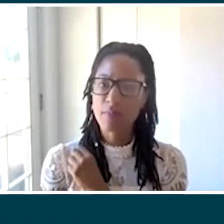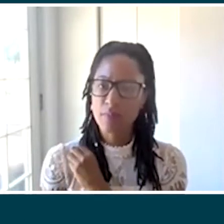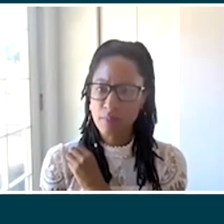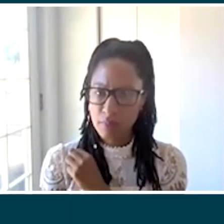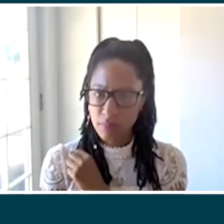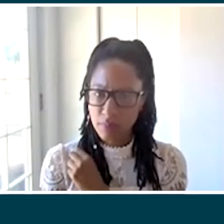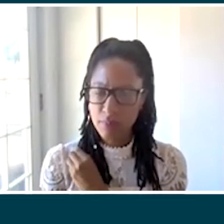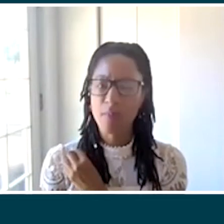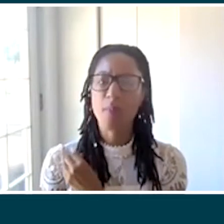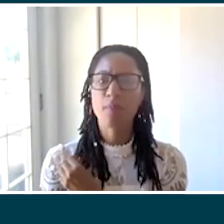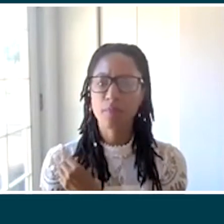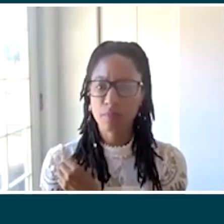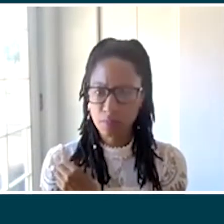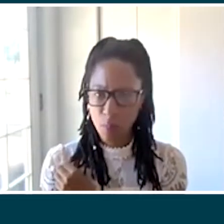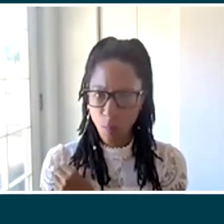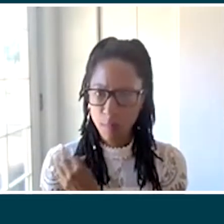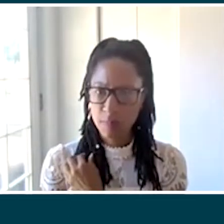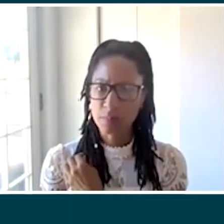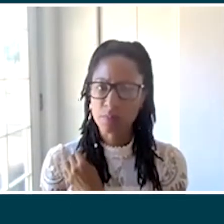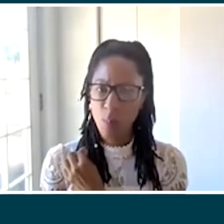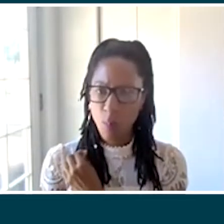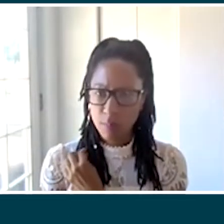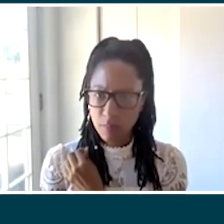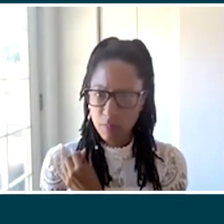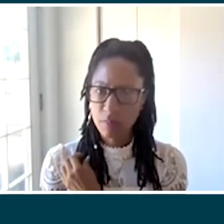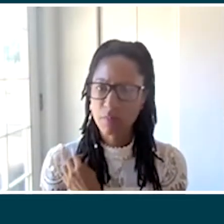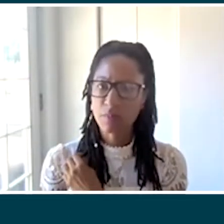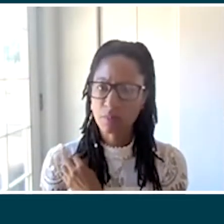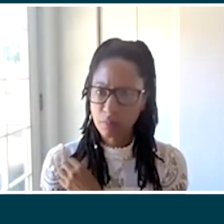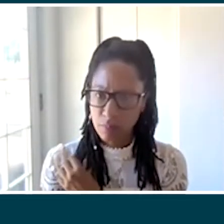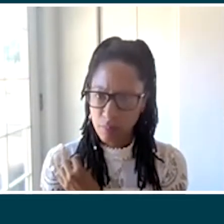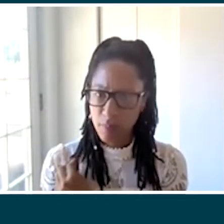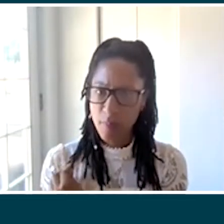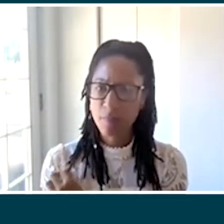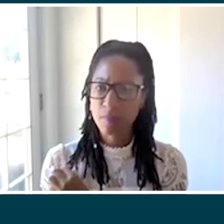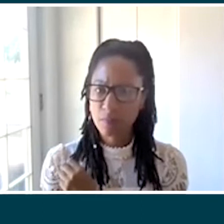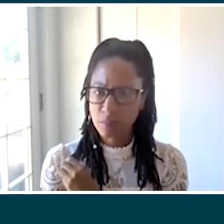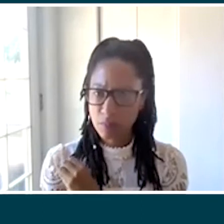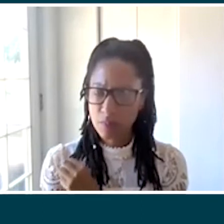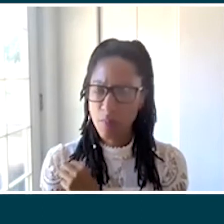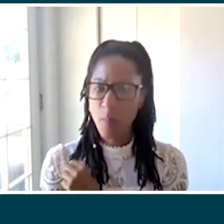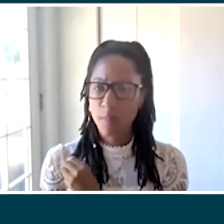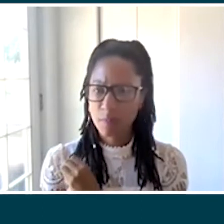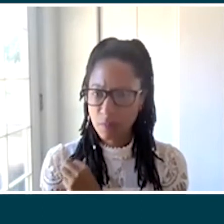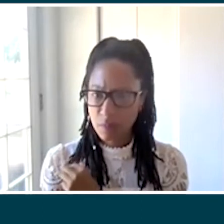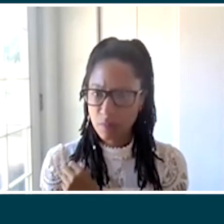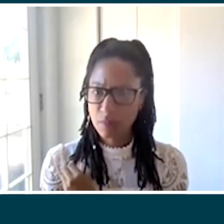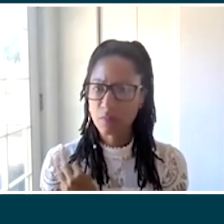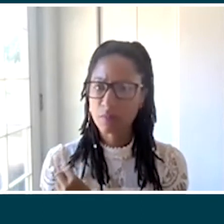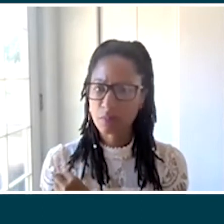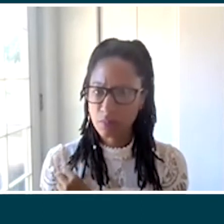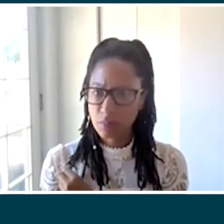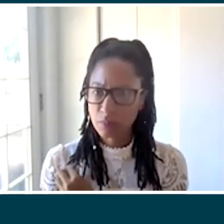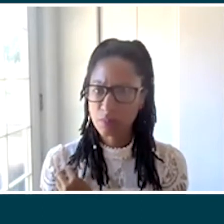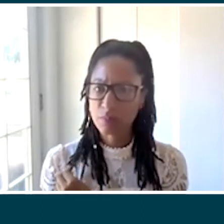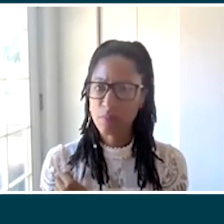do is speak your truth, and just really appreciate the stage you set for all of us to kind of just show up and riff together. I